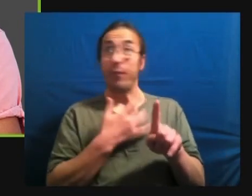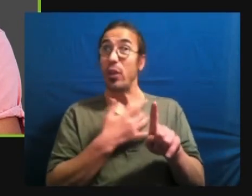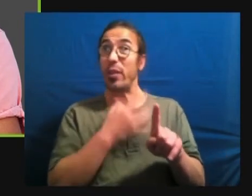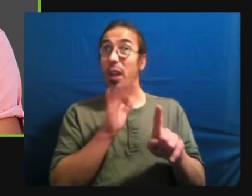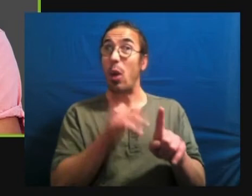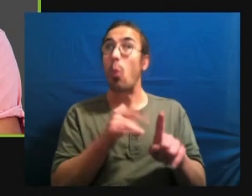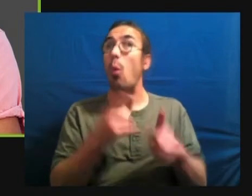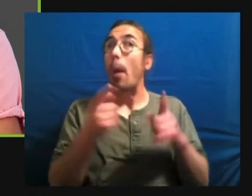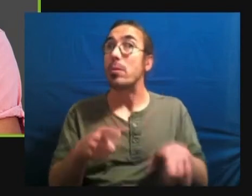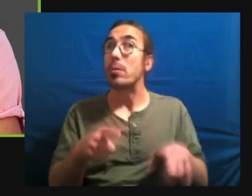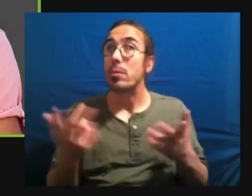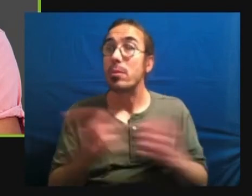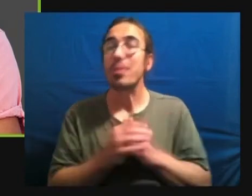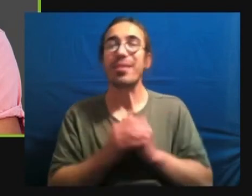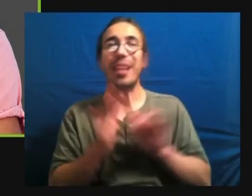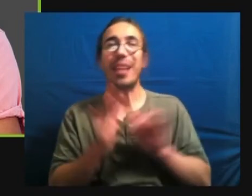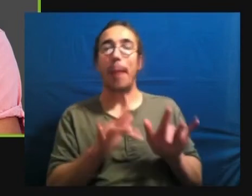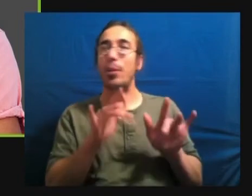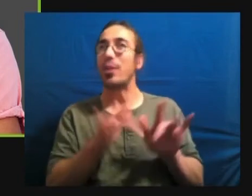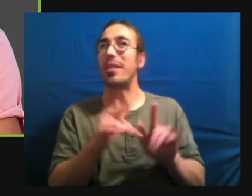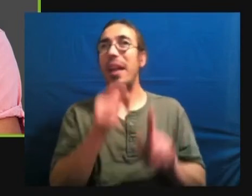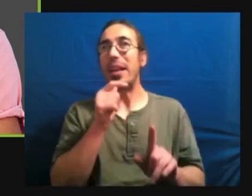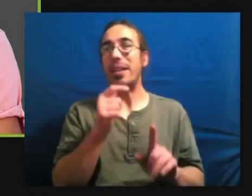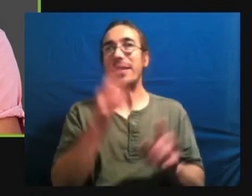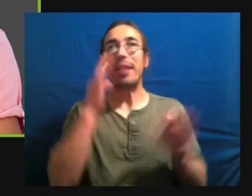a finite resource,